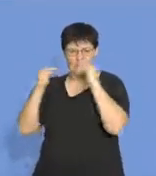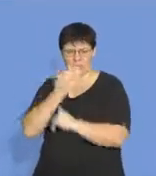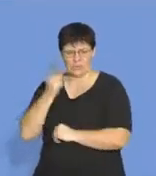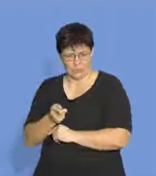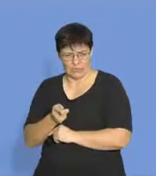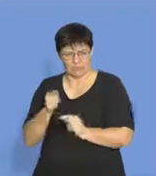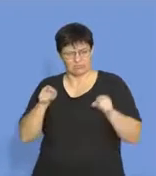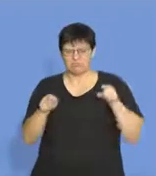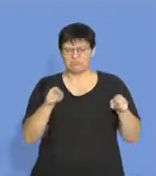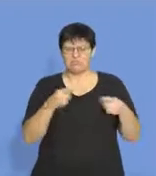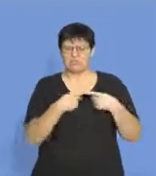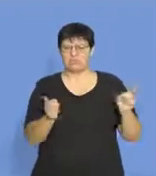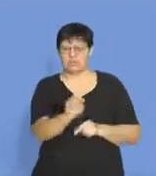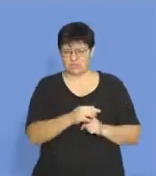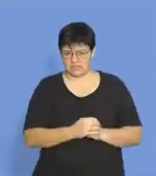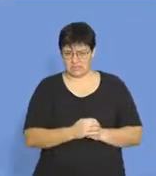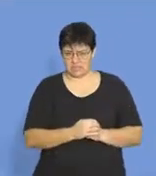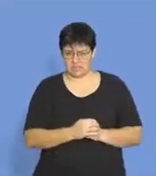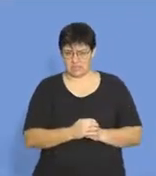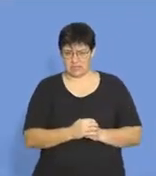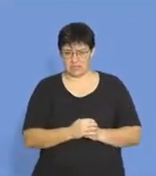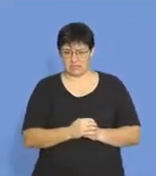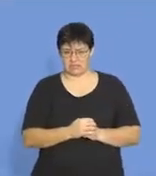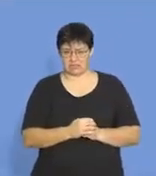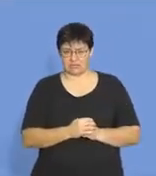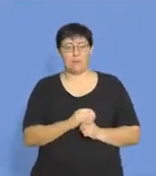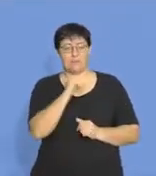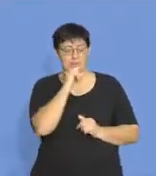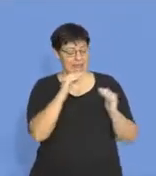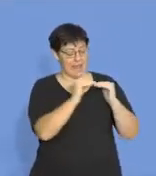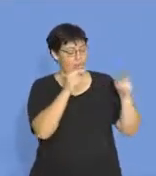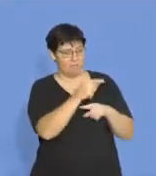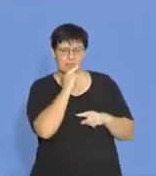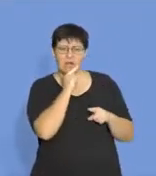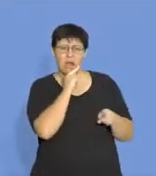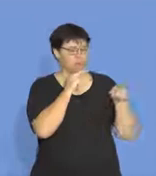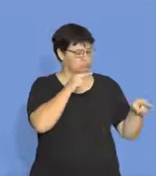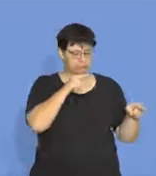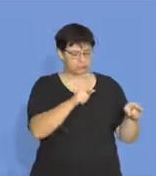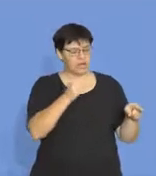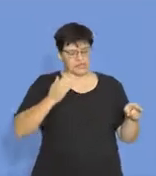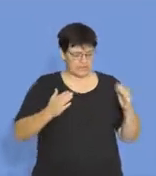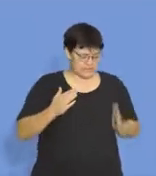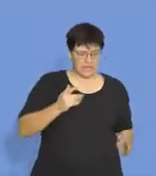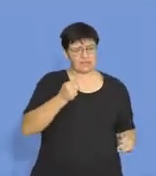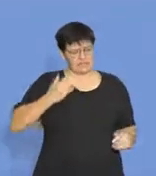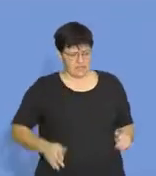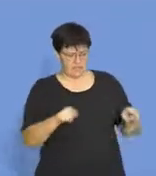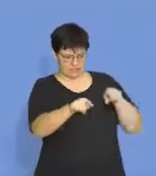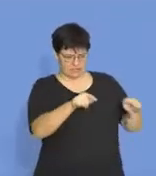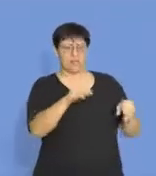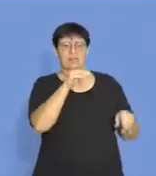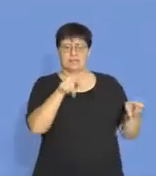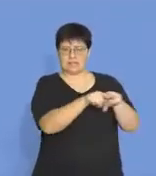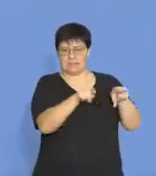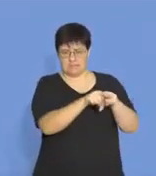know that equality would mean something that is equal another thing, and inequality, does it mean the same